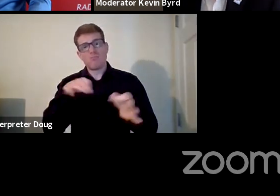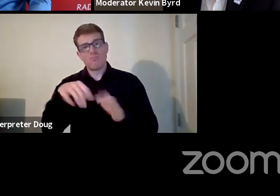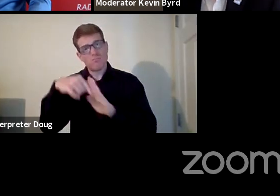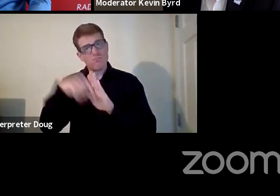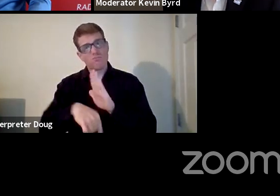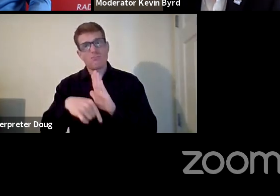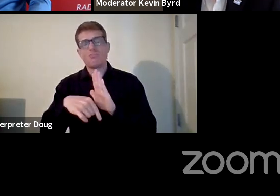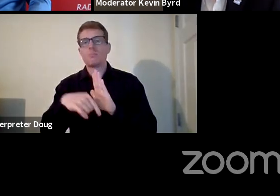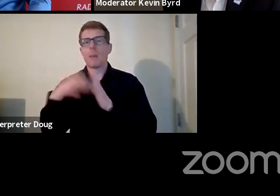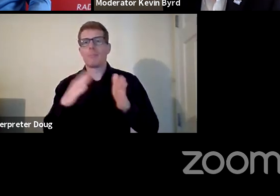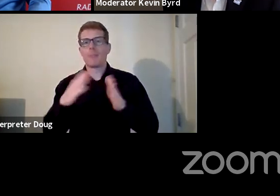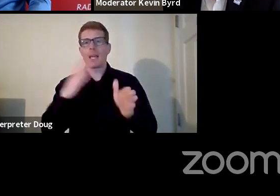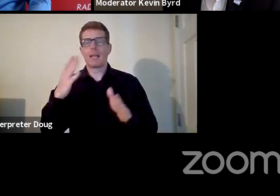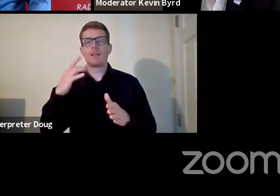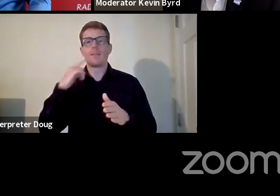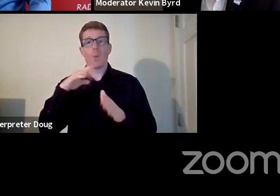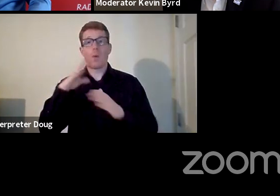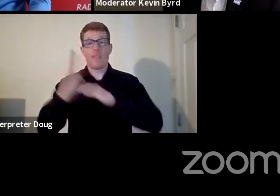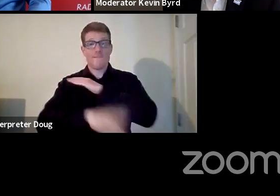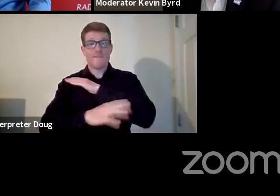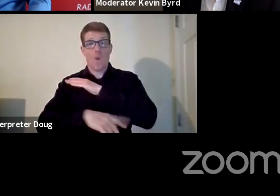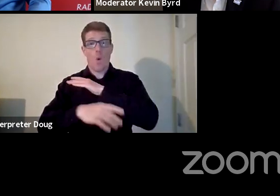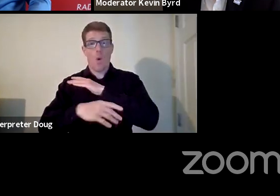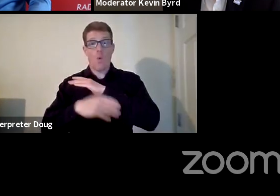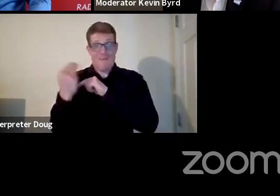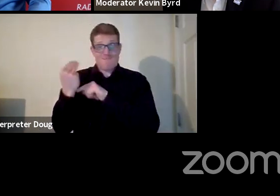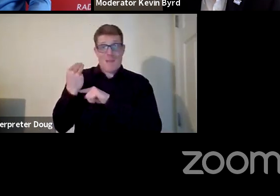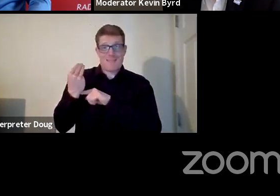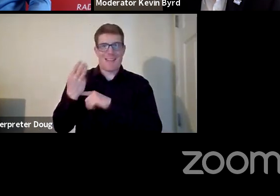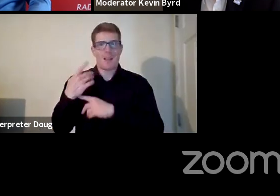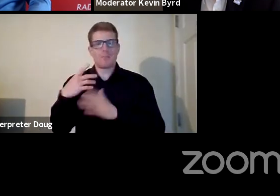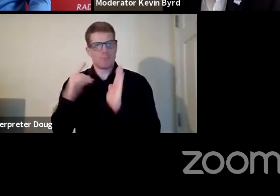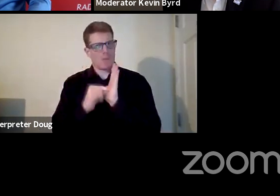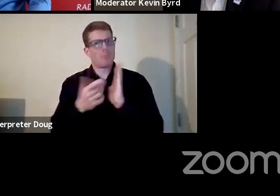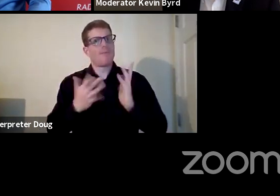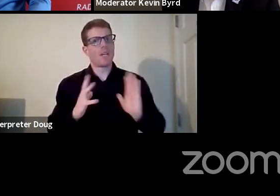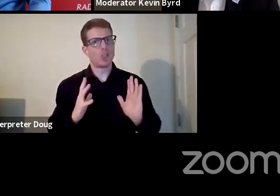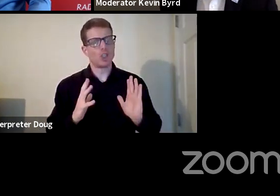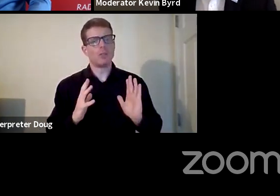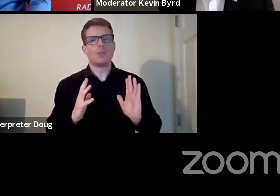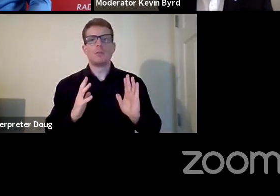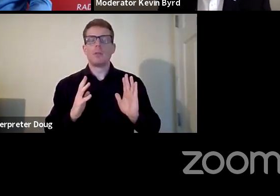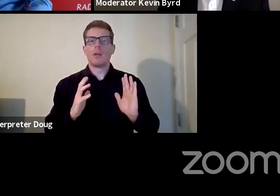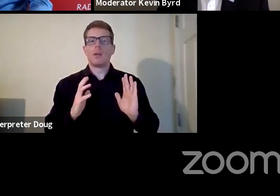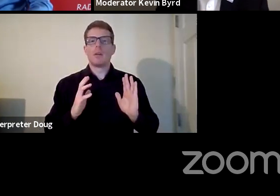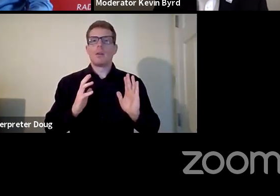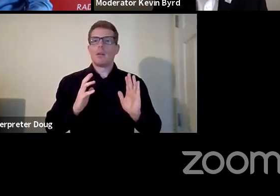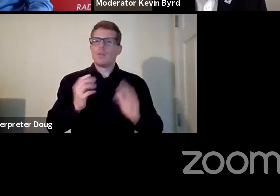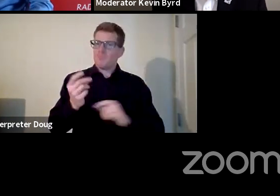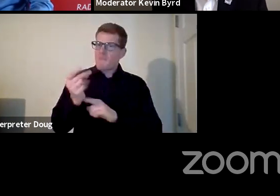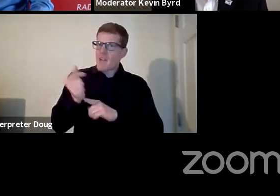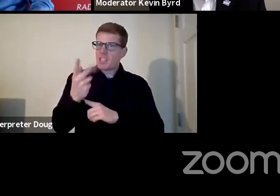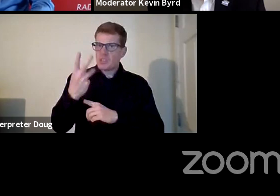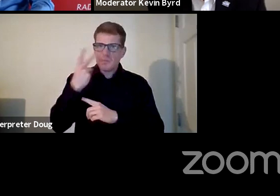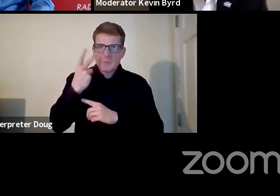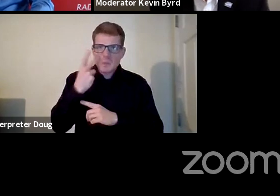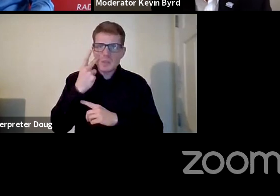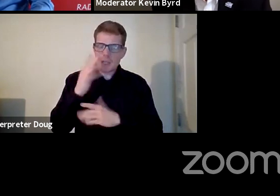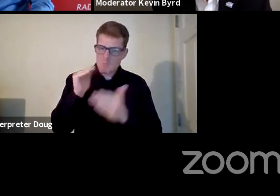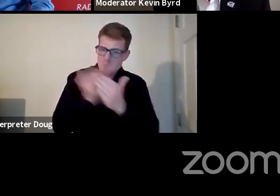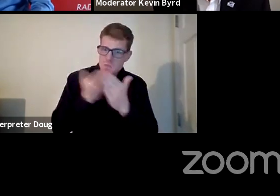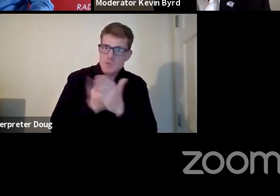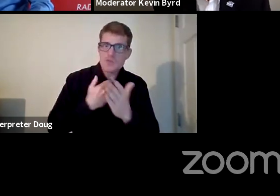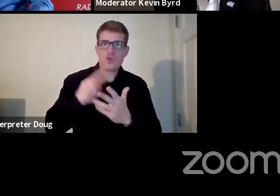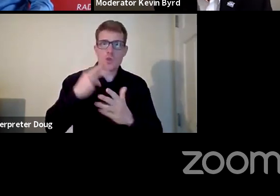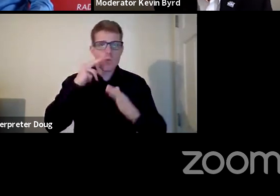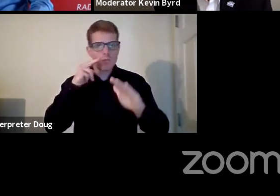that immediately you're inundated with all sorts of insights and new ideas that we